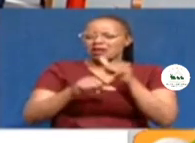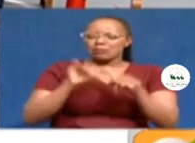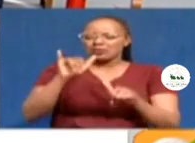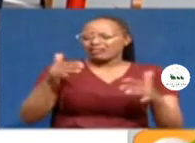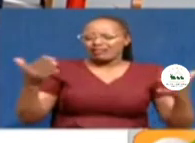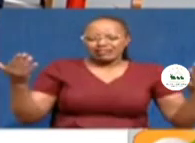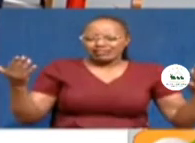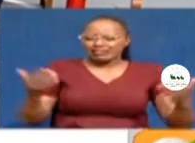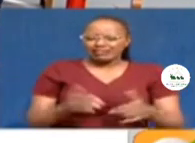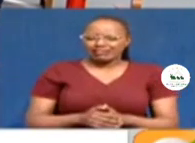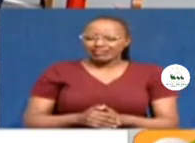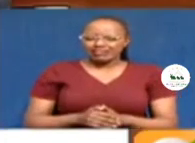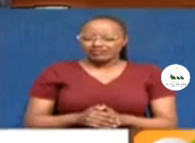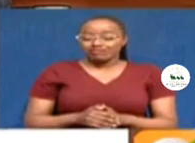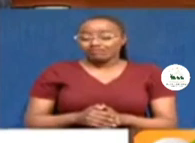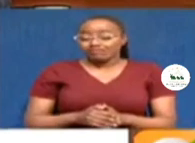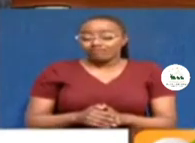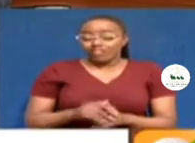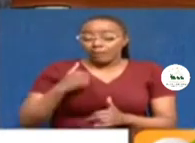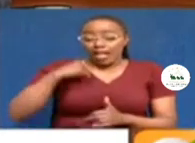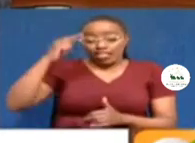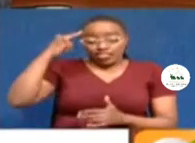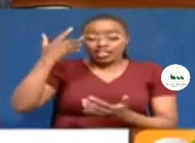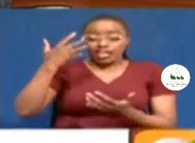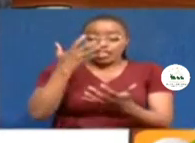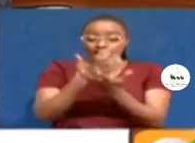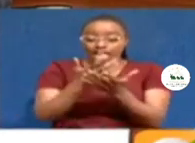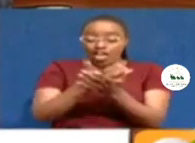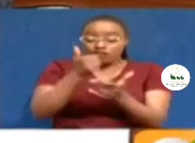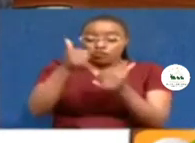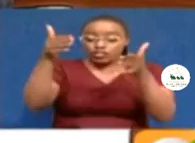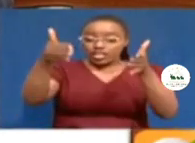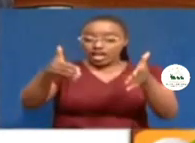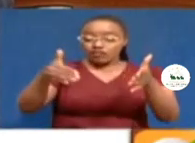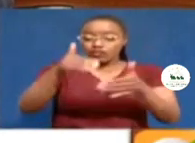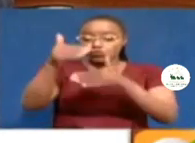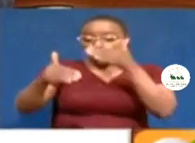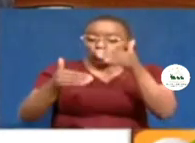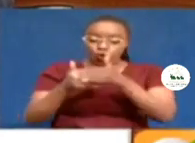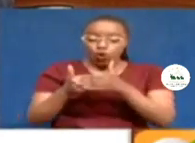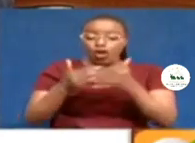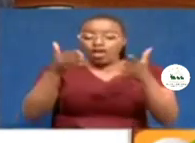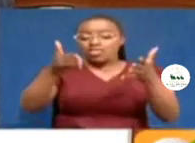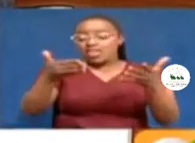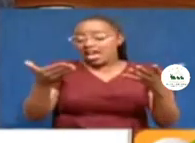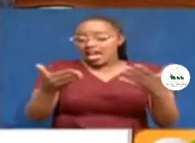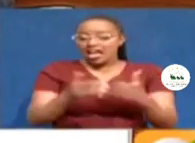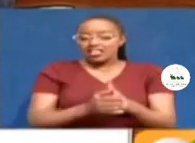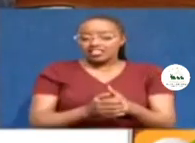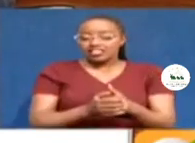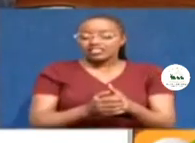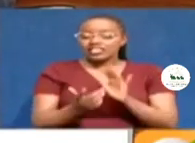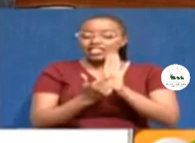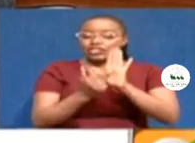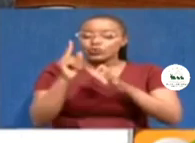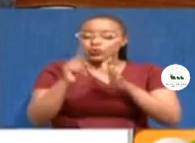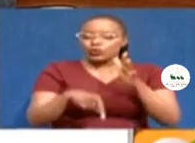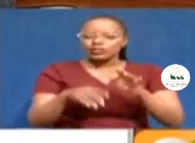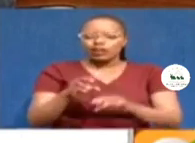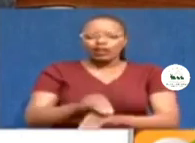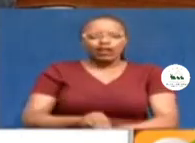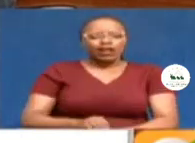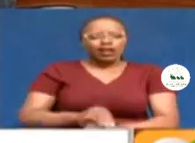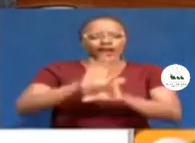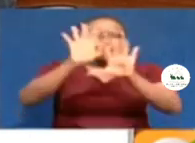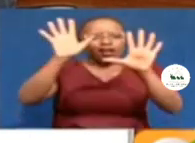horse? I think the evidence that is available to all and sundry indicates quite